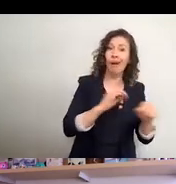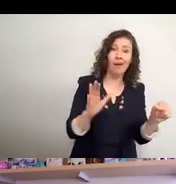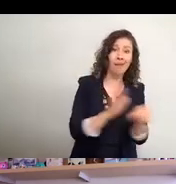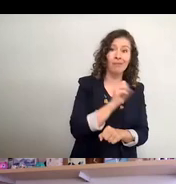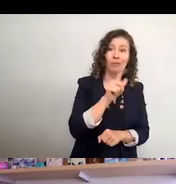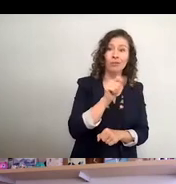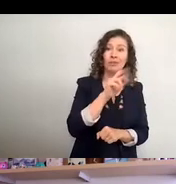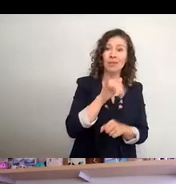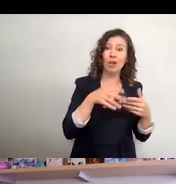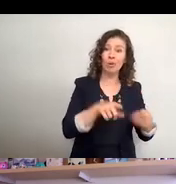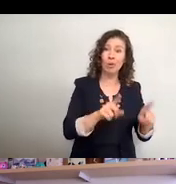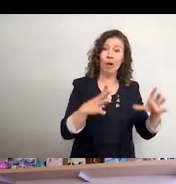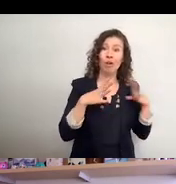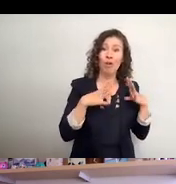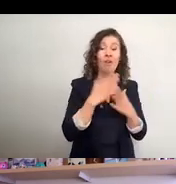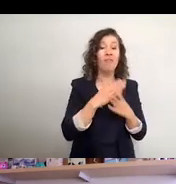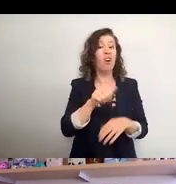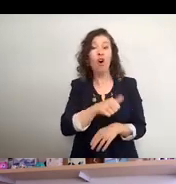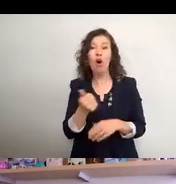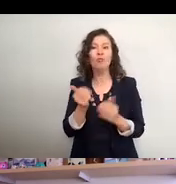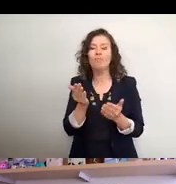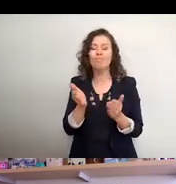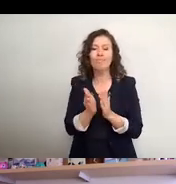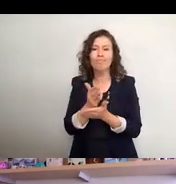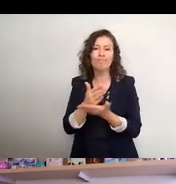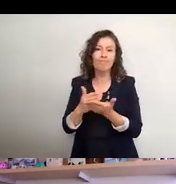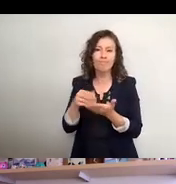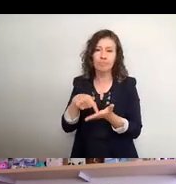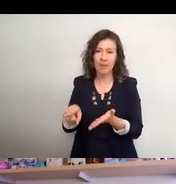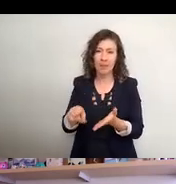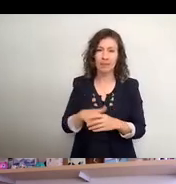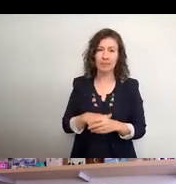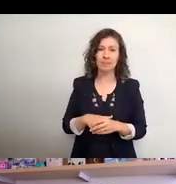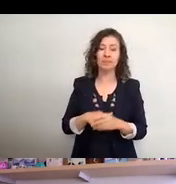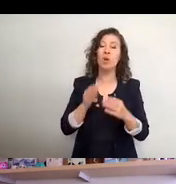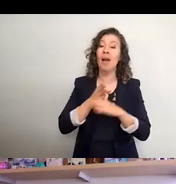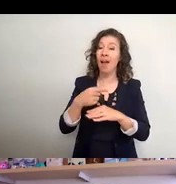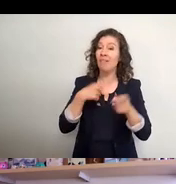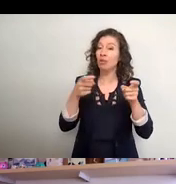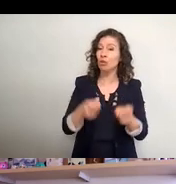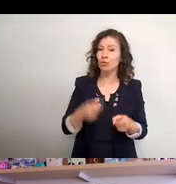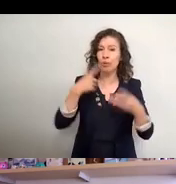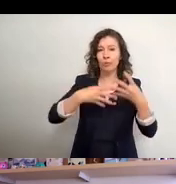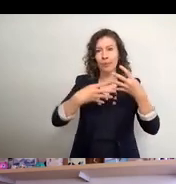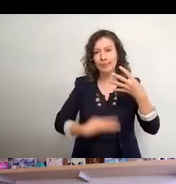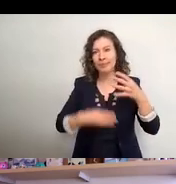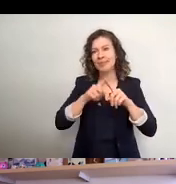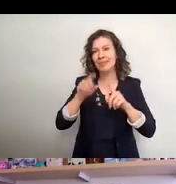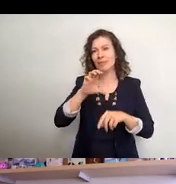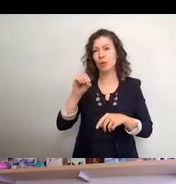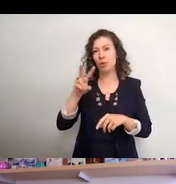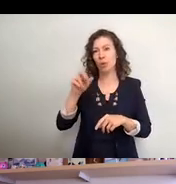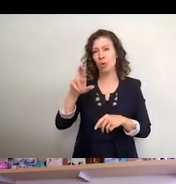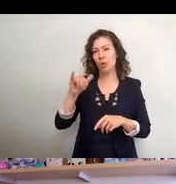period of leave, whereas others were only getting partial pay. So after controlling for a host of covariates, we